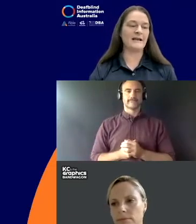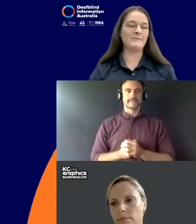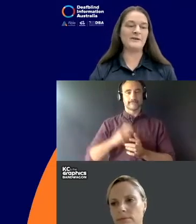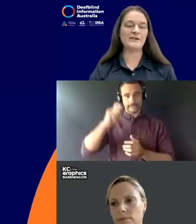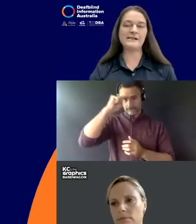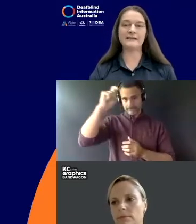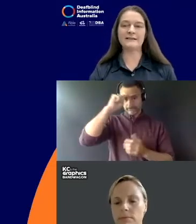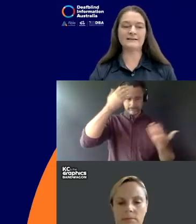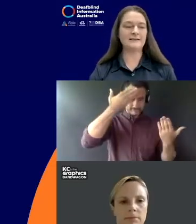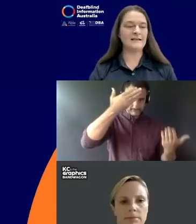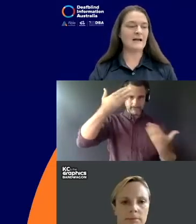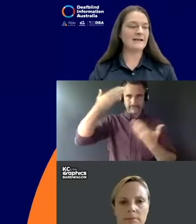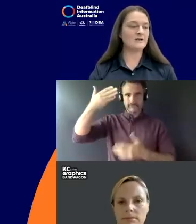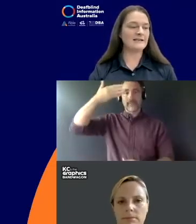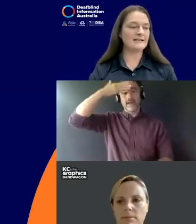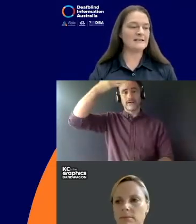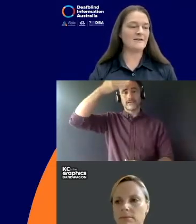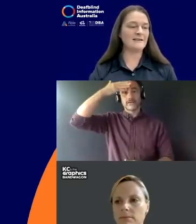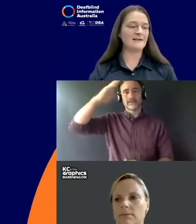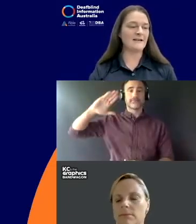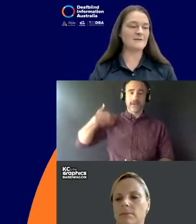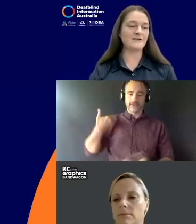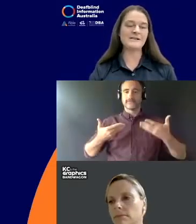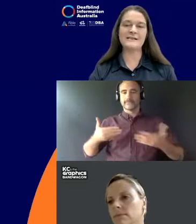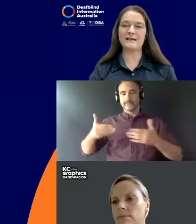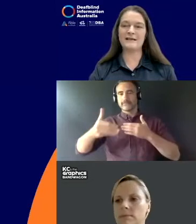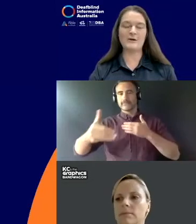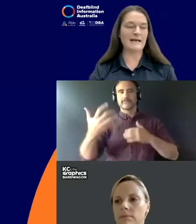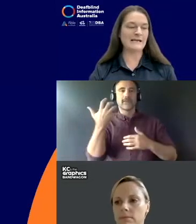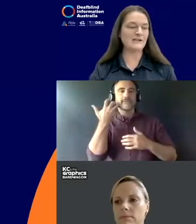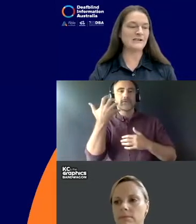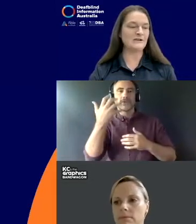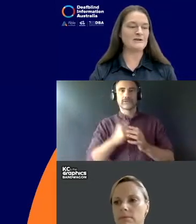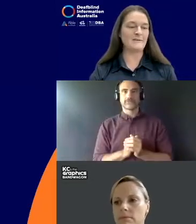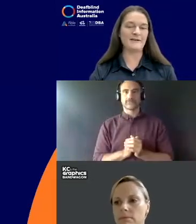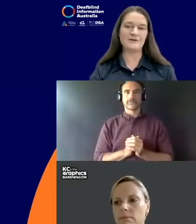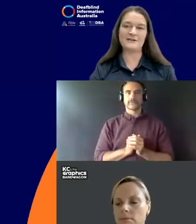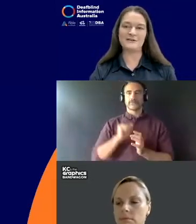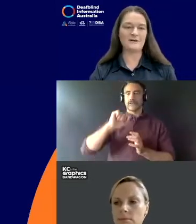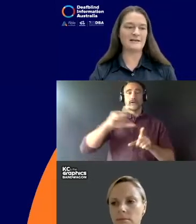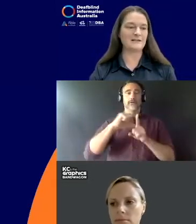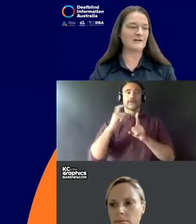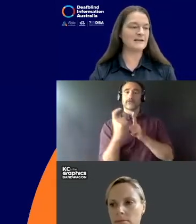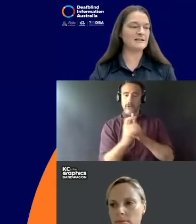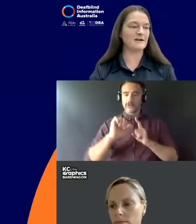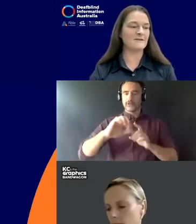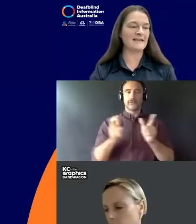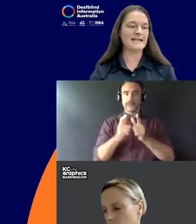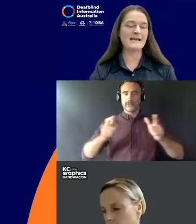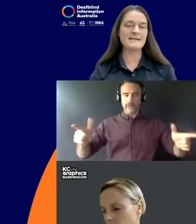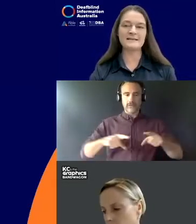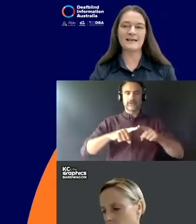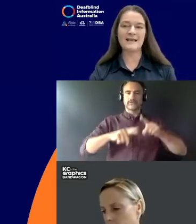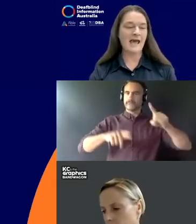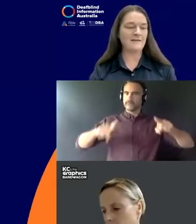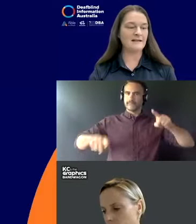and emerging. I acknowledge the diversity of languages and communication used by the traditional custodians of these